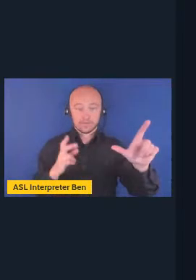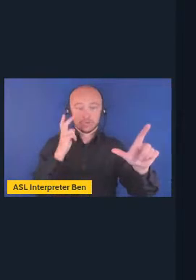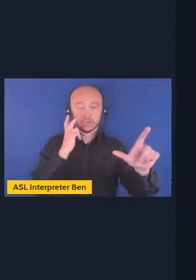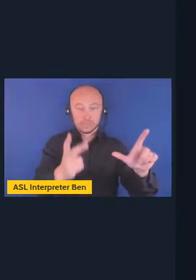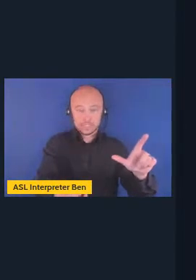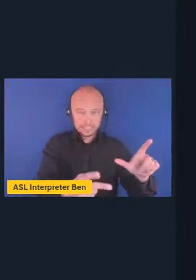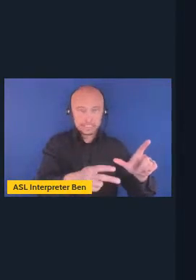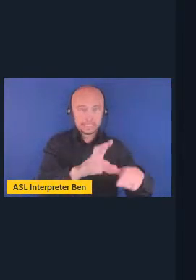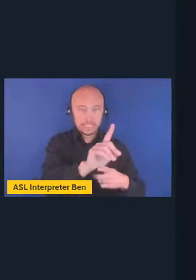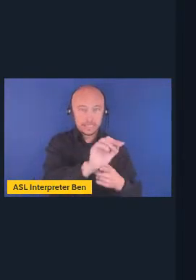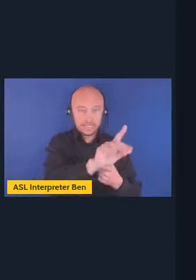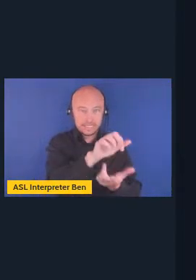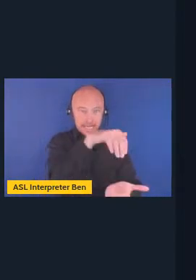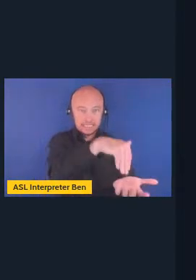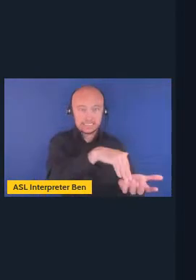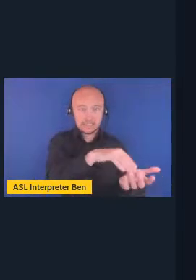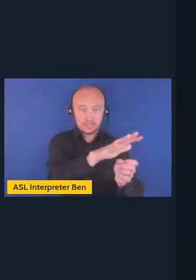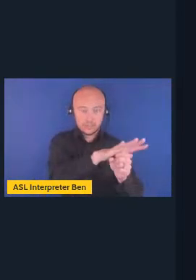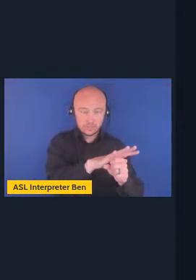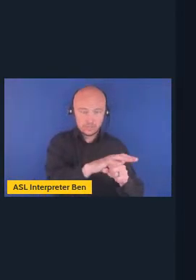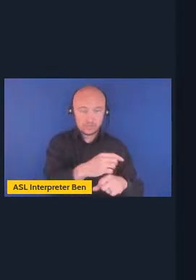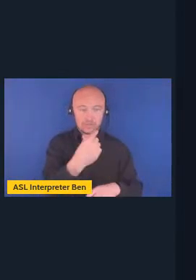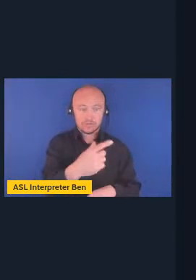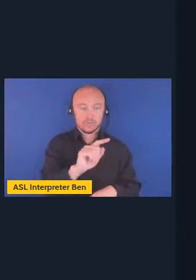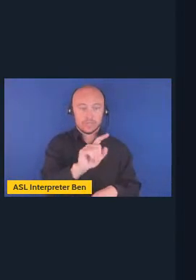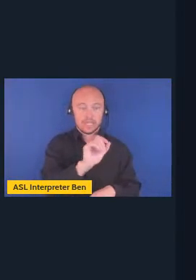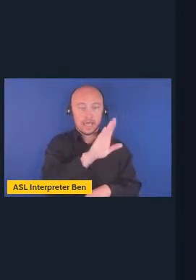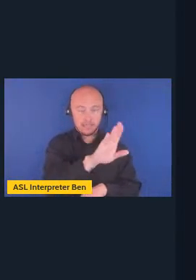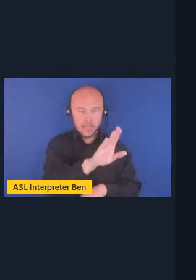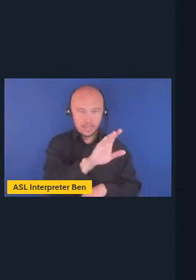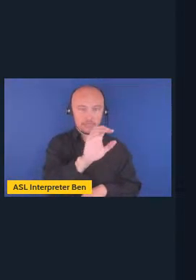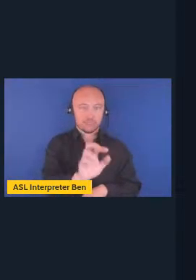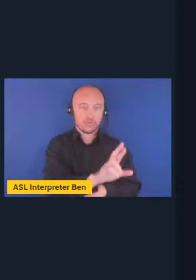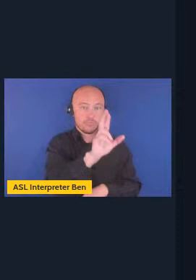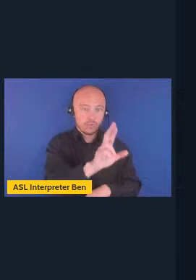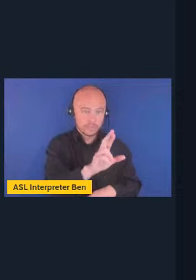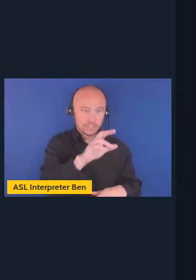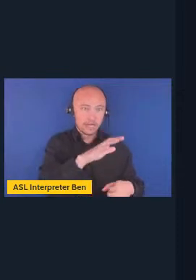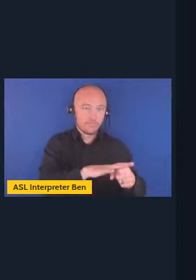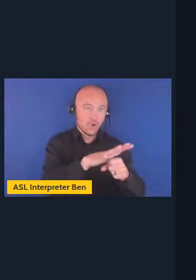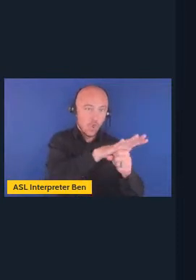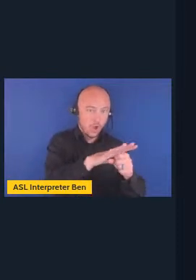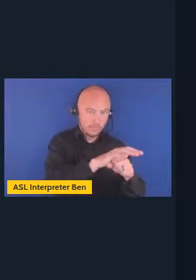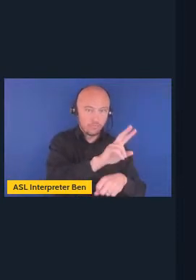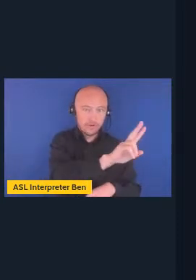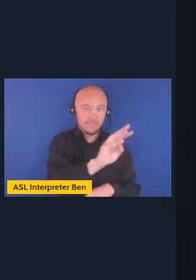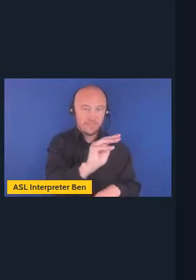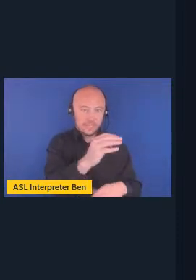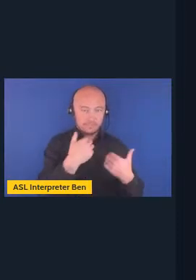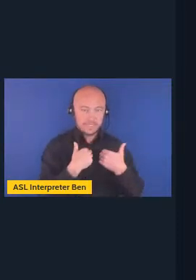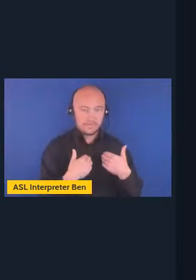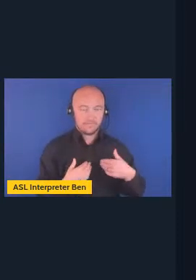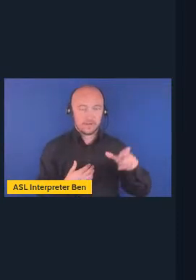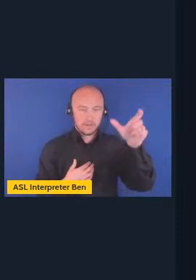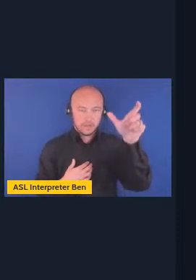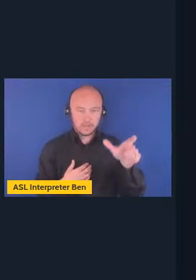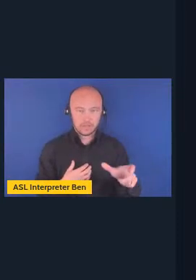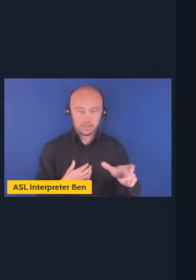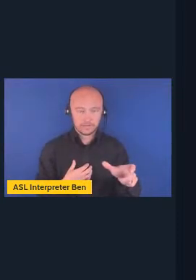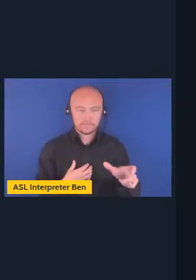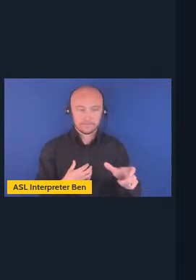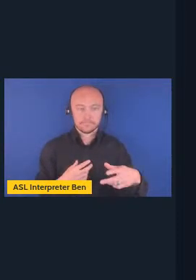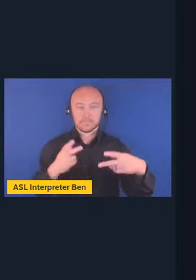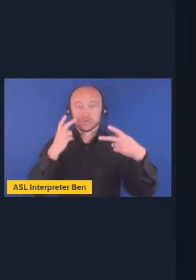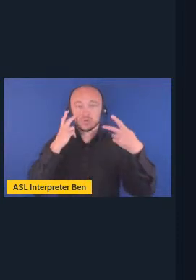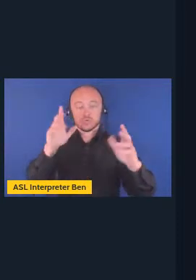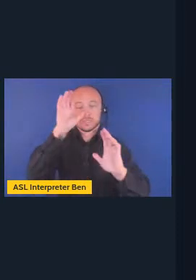center, which includes GitLab repositories and their on-premise VMs. You can see in the diagram